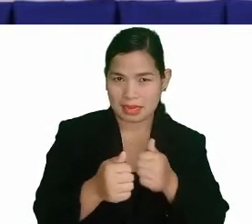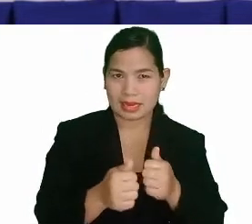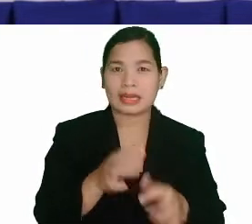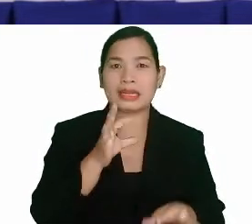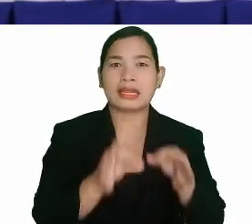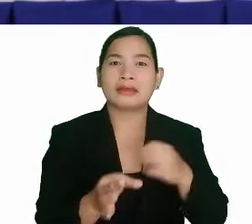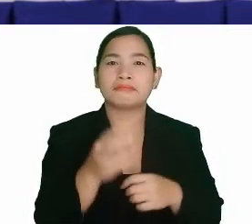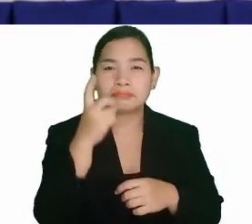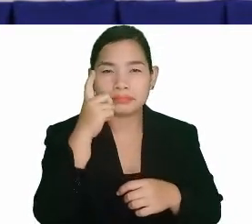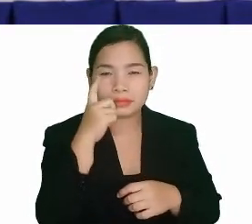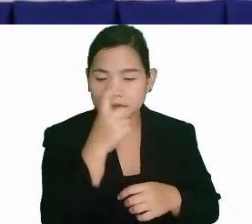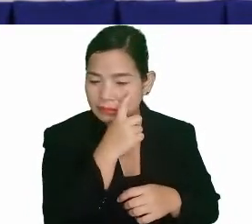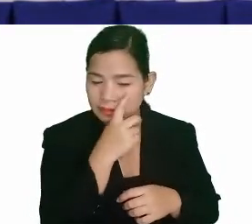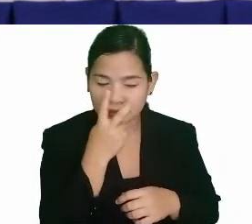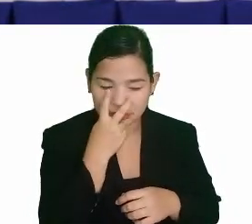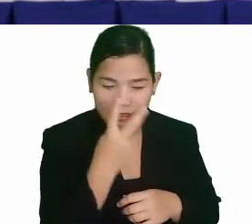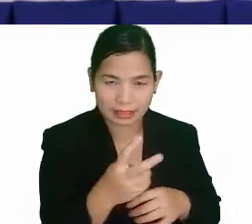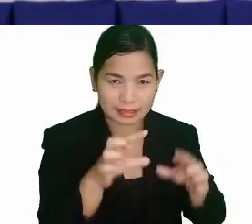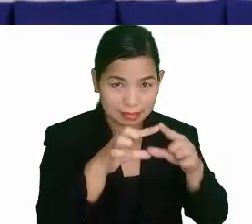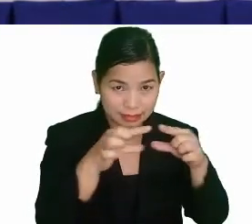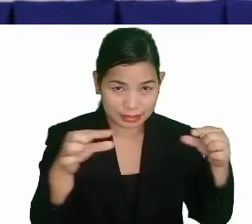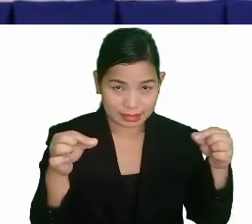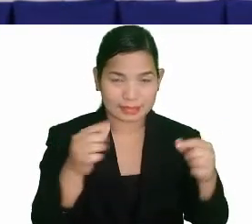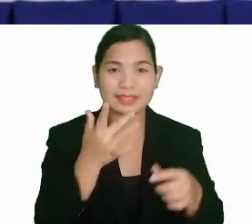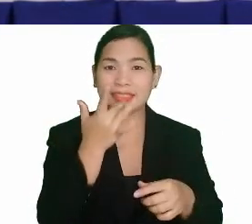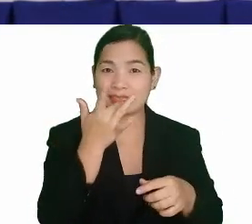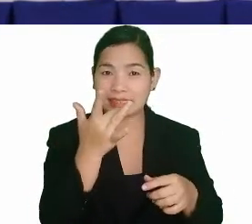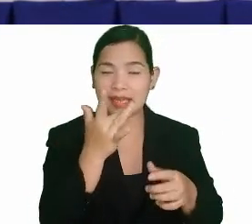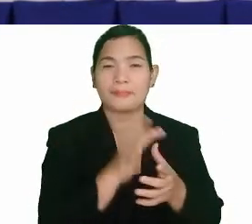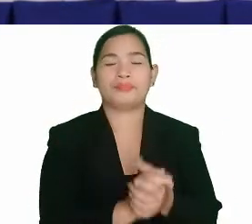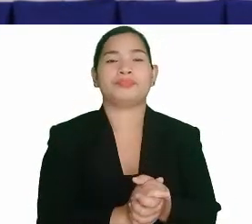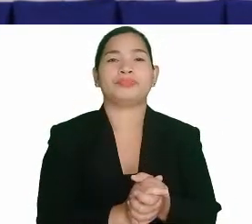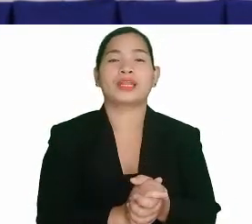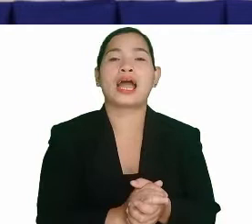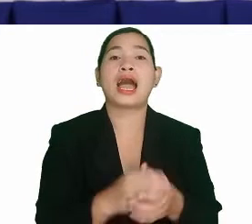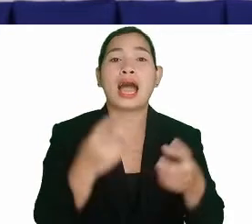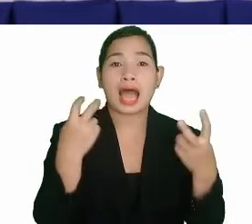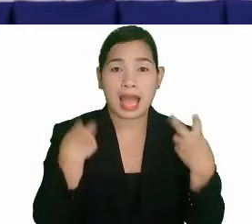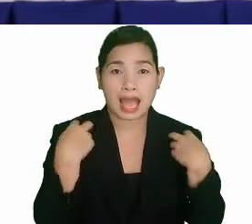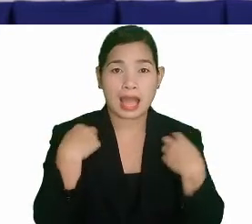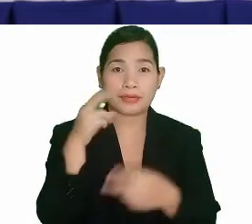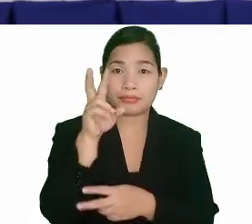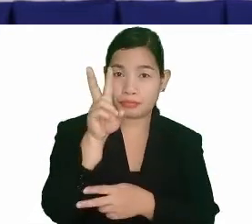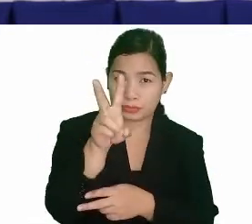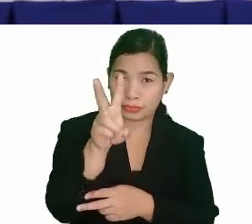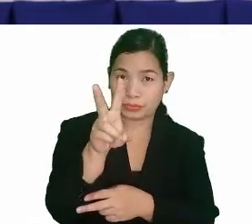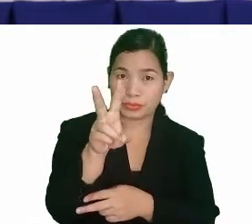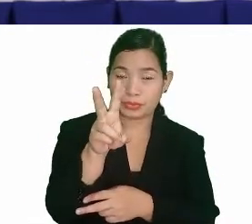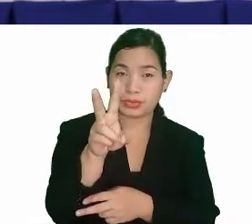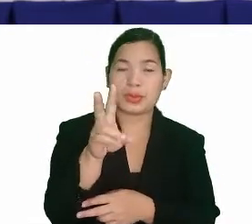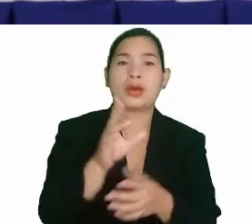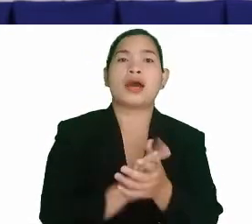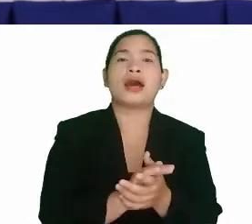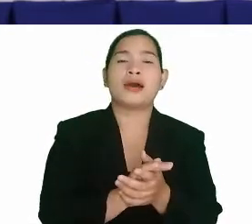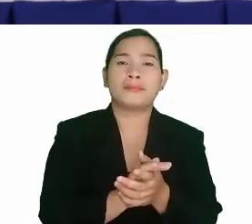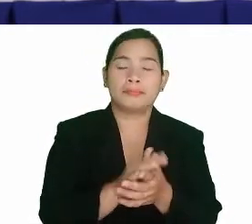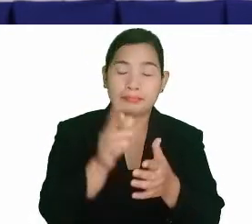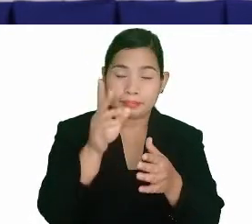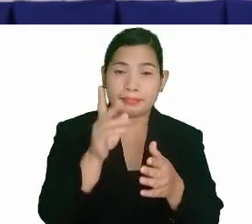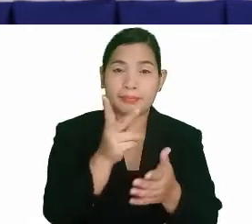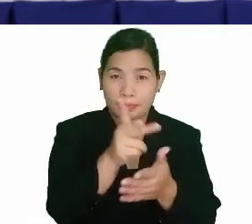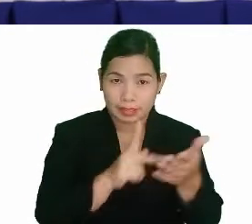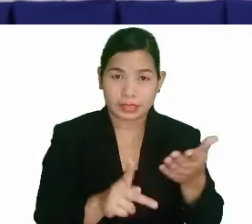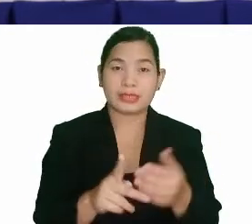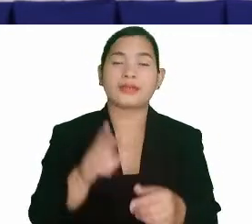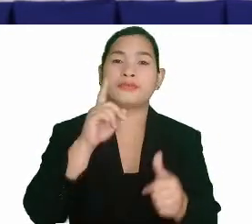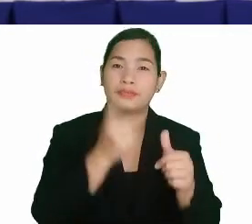glass slide. The two key features of microscope are resolution and magnification.